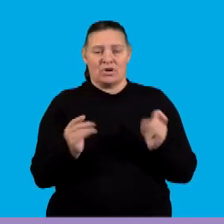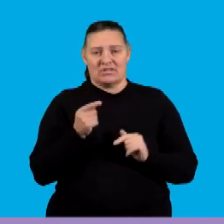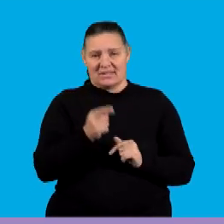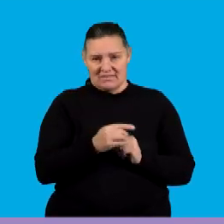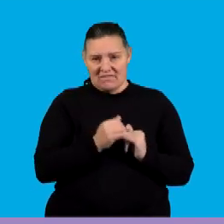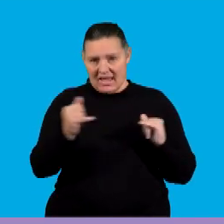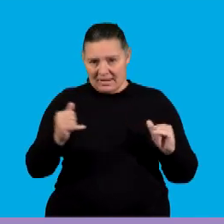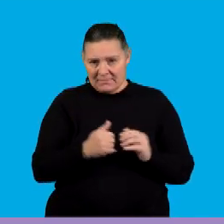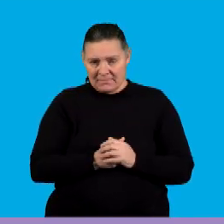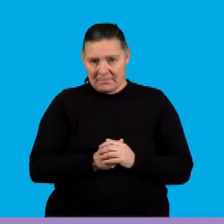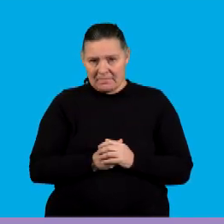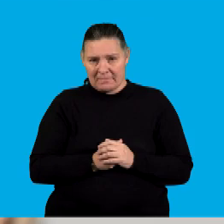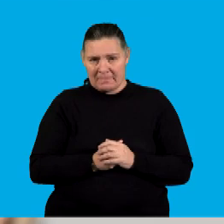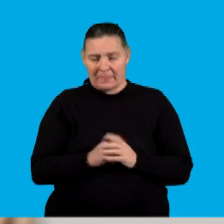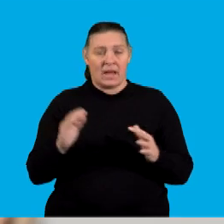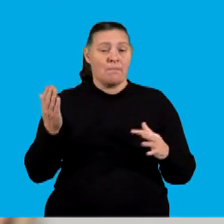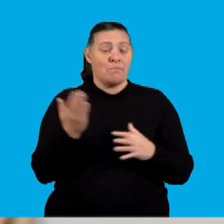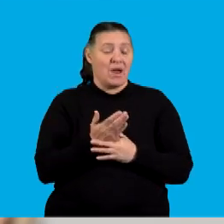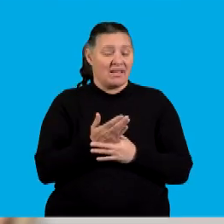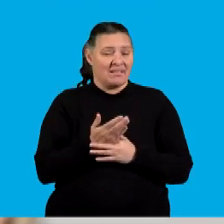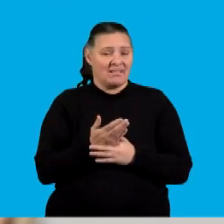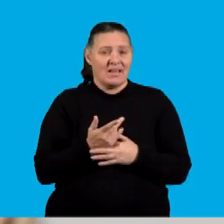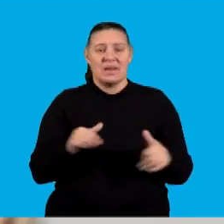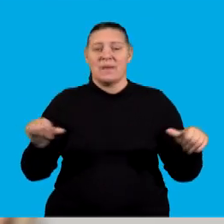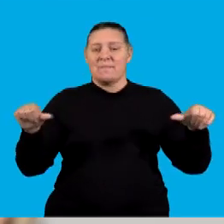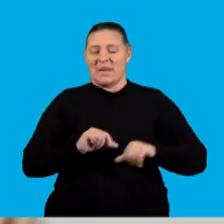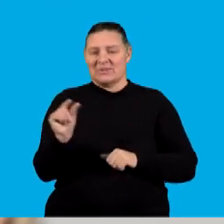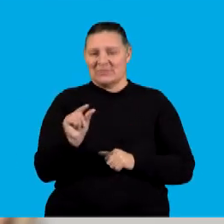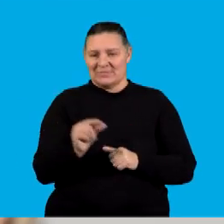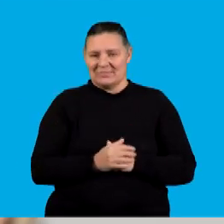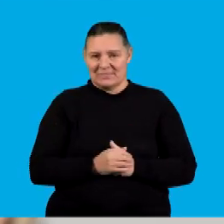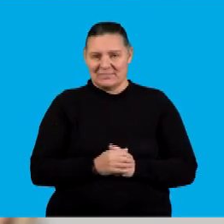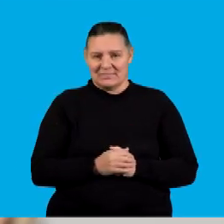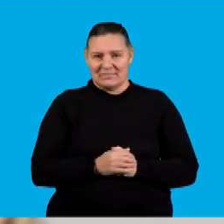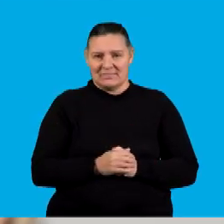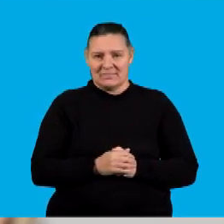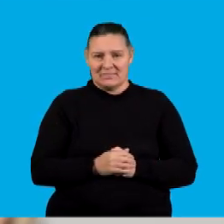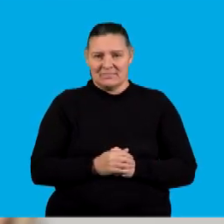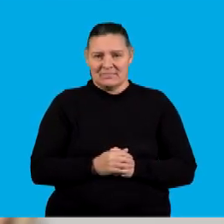of that line. Let's quickly go to an ad break and then we'll see you just now.